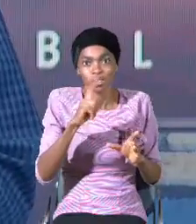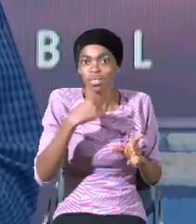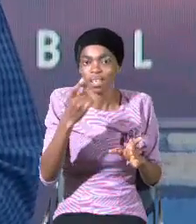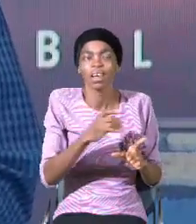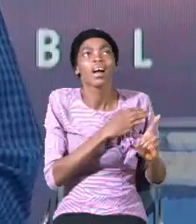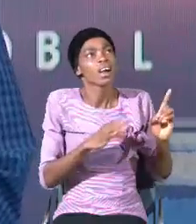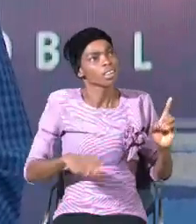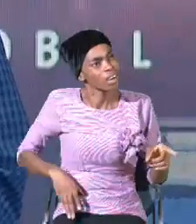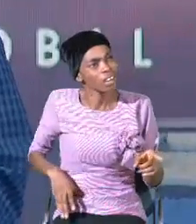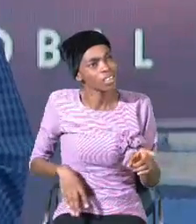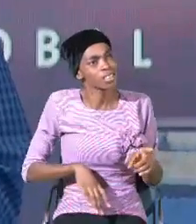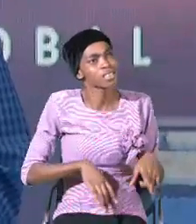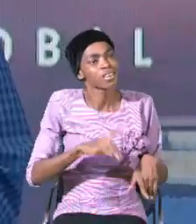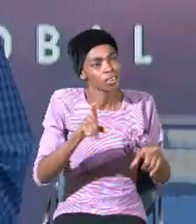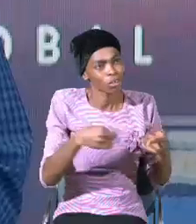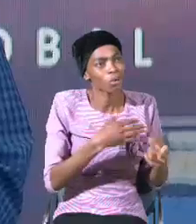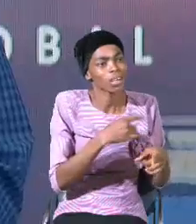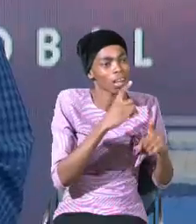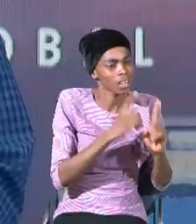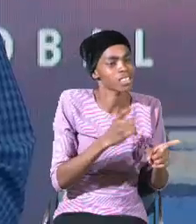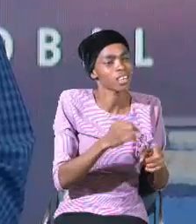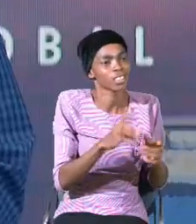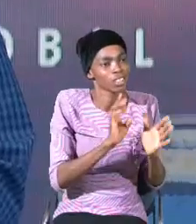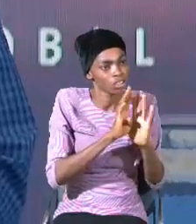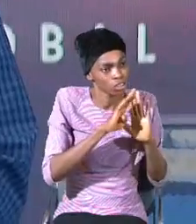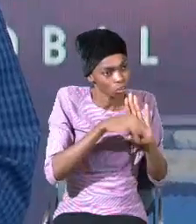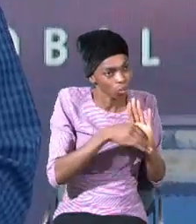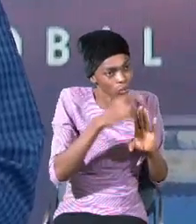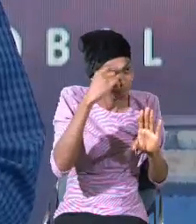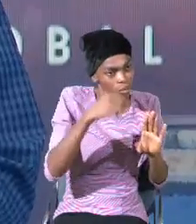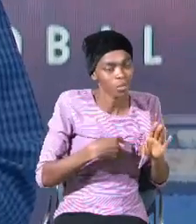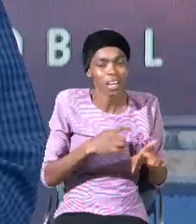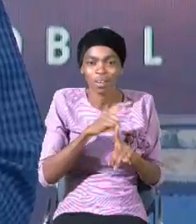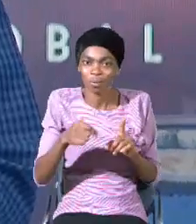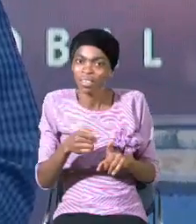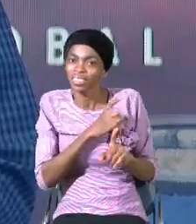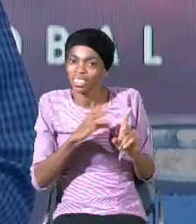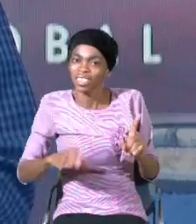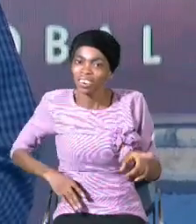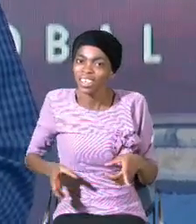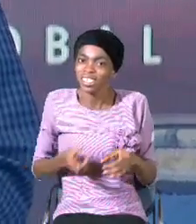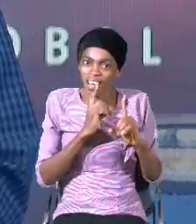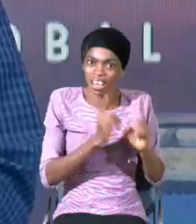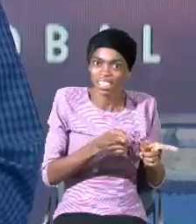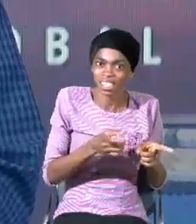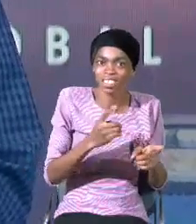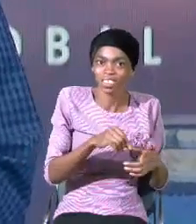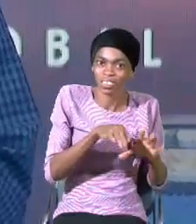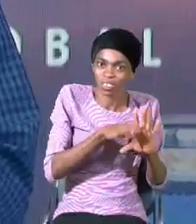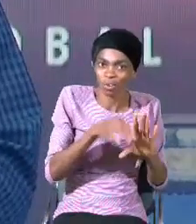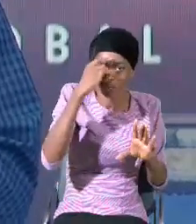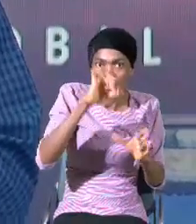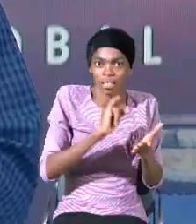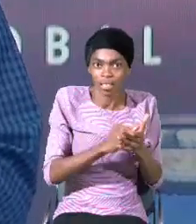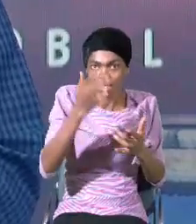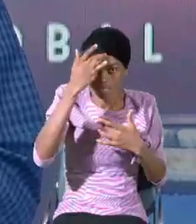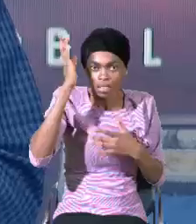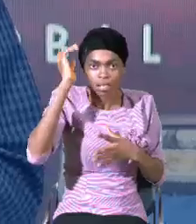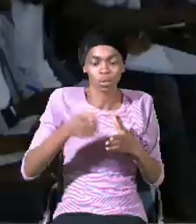And then when Christ answers the door for you, that sickness, that infirmity will flee away